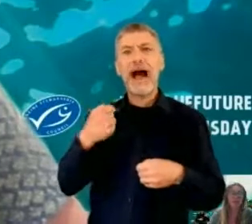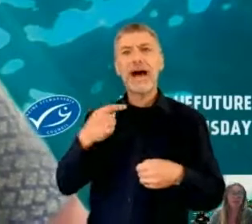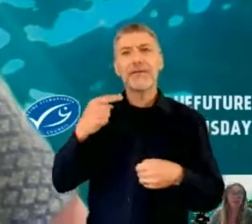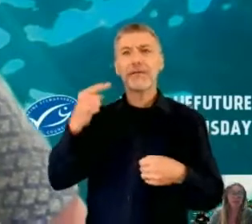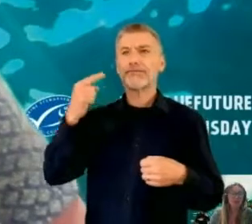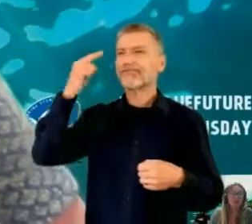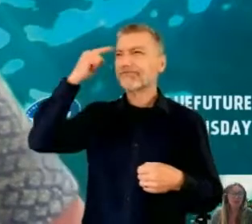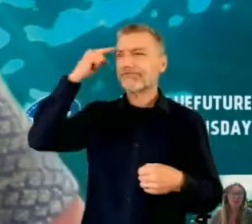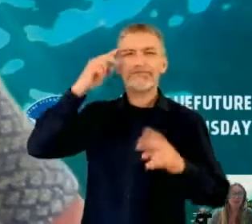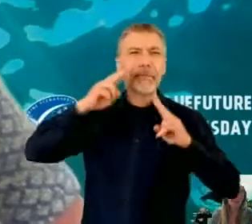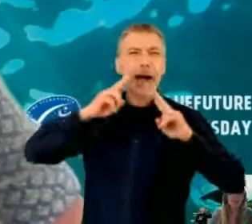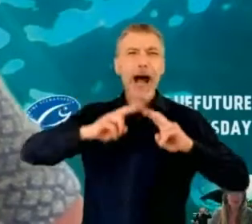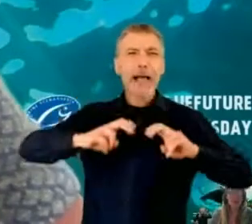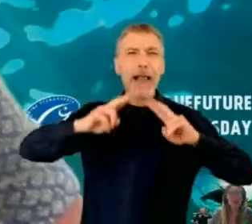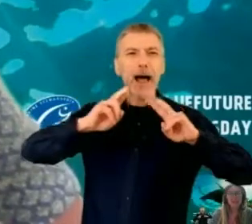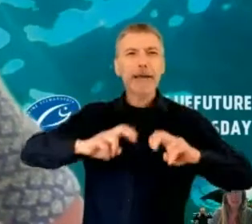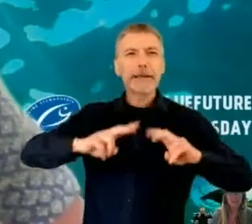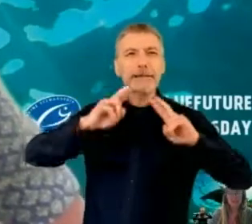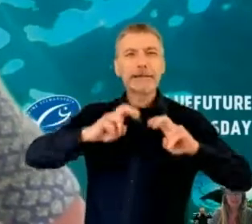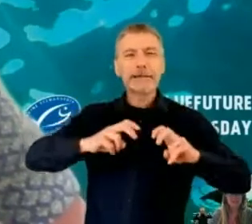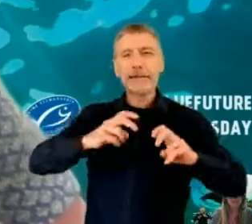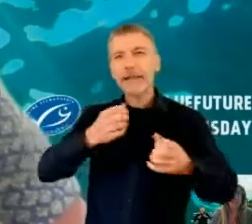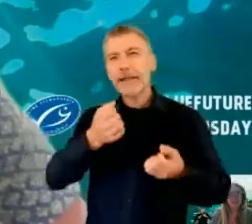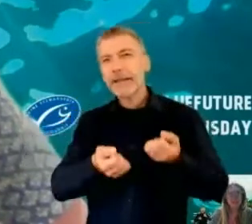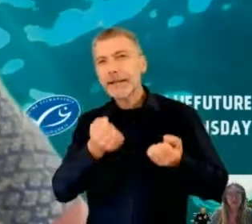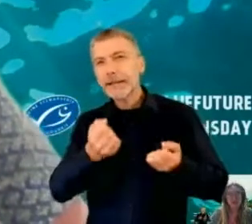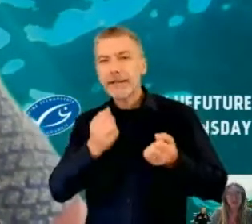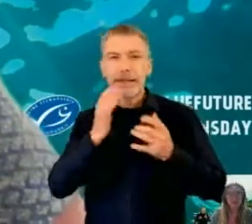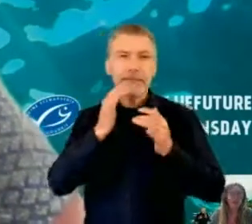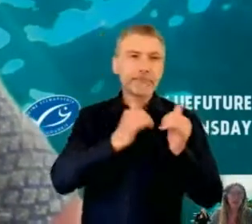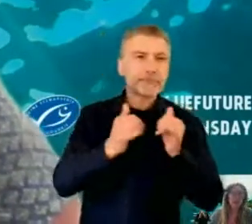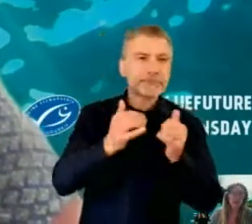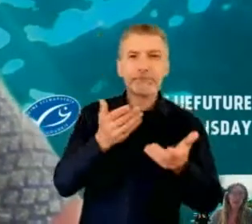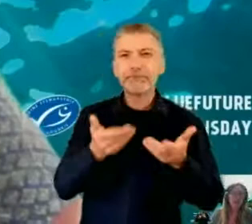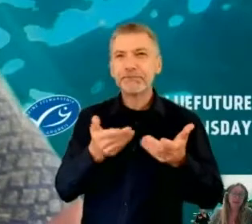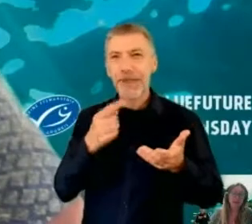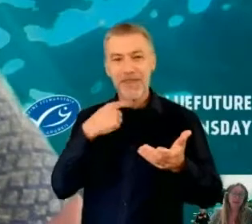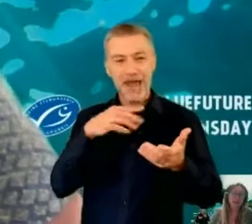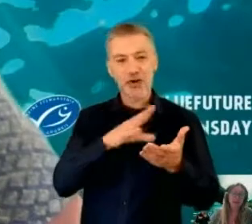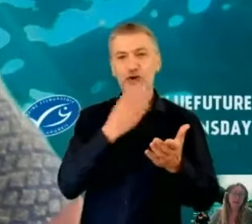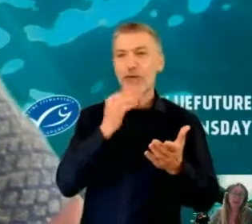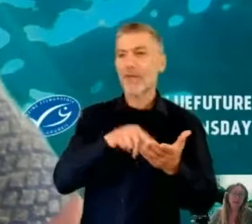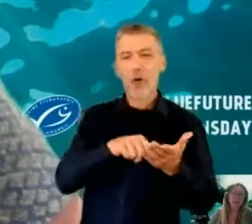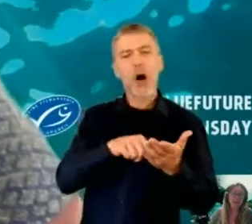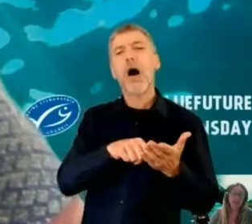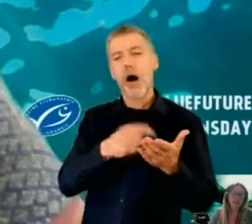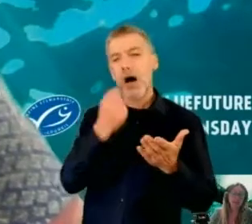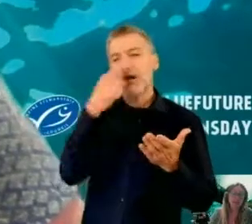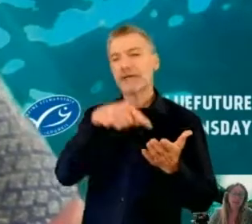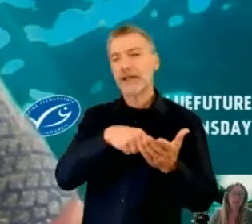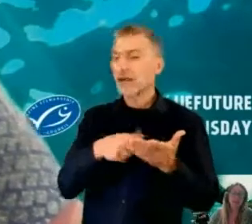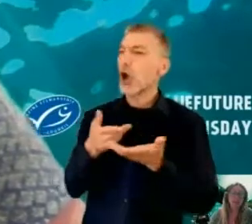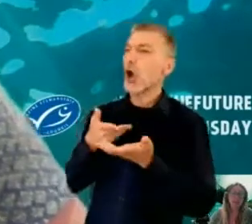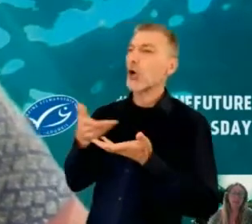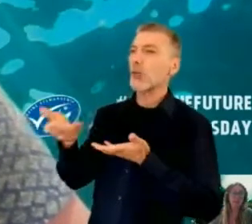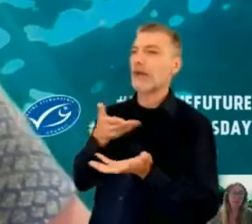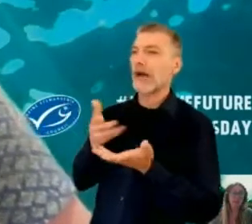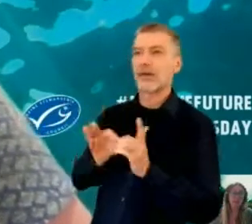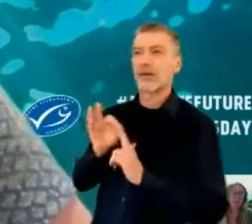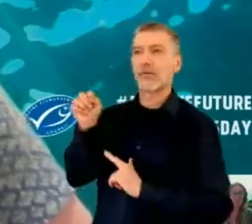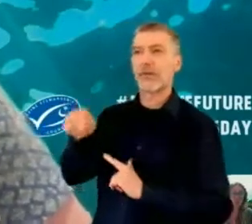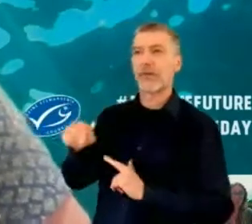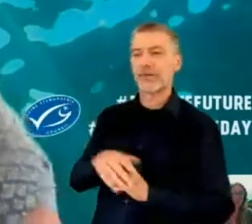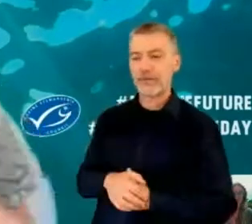well, and all of the field work as well has really helped because I can understand the challenges